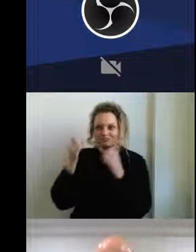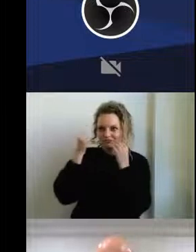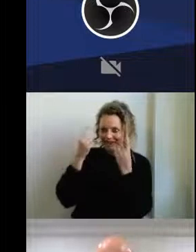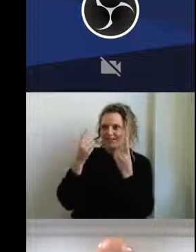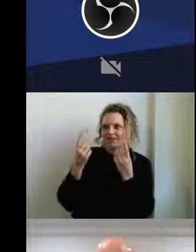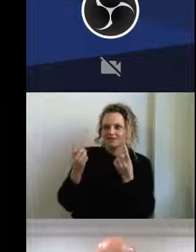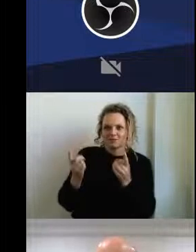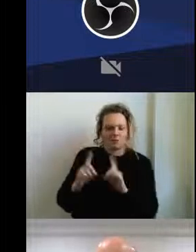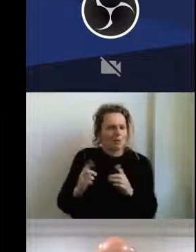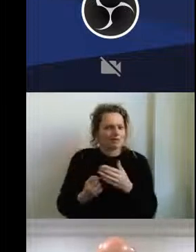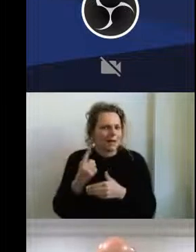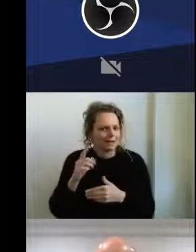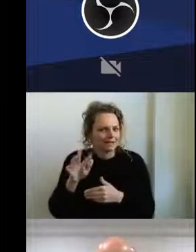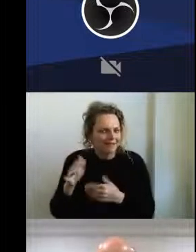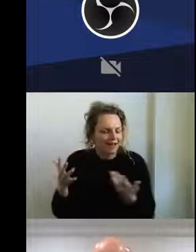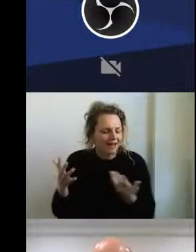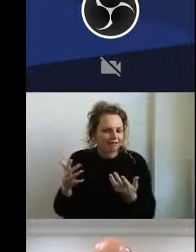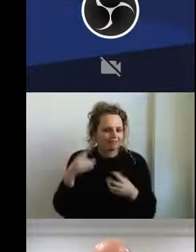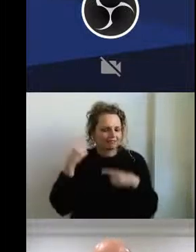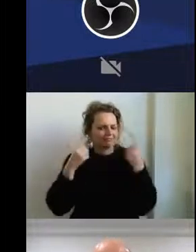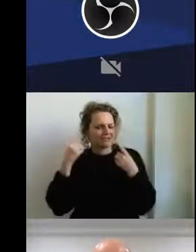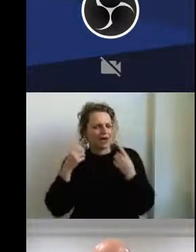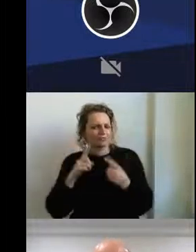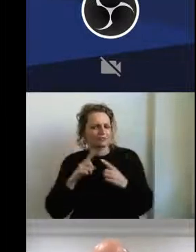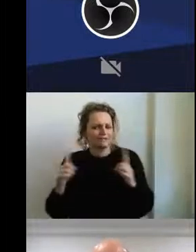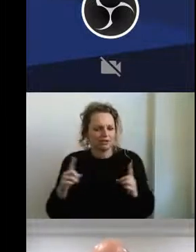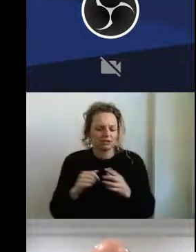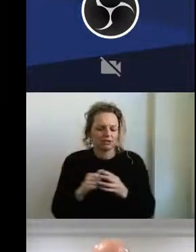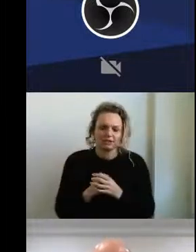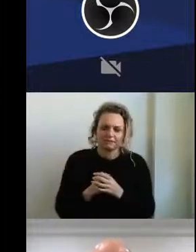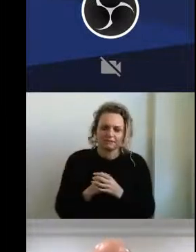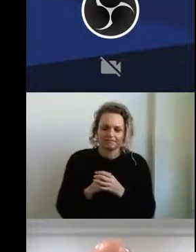happened there? Okay, or I've just had that confirmation. It doesn't seem as sort of